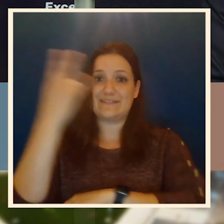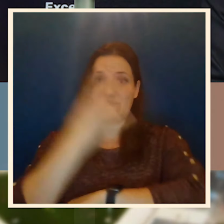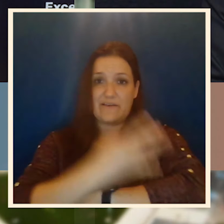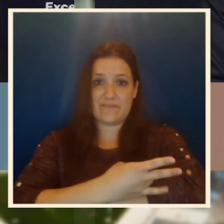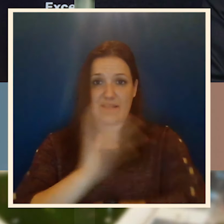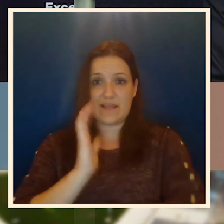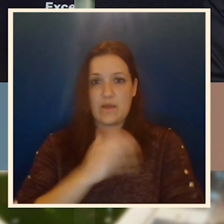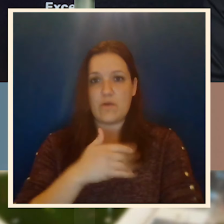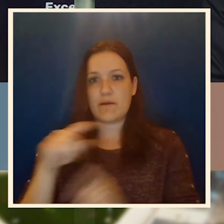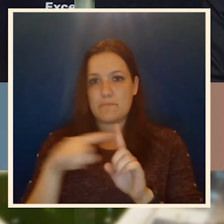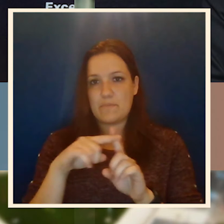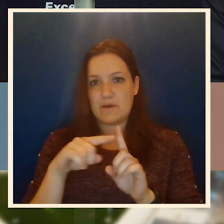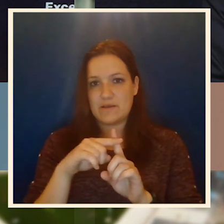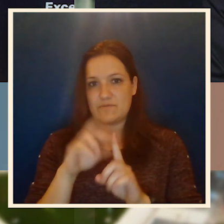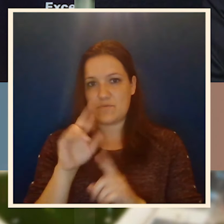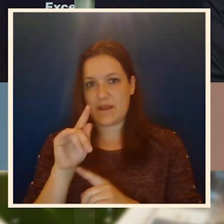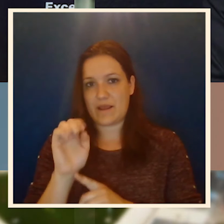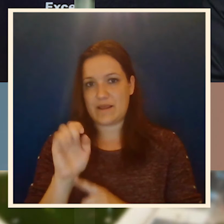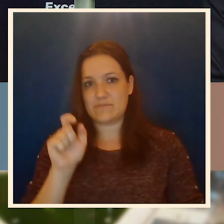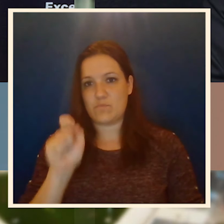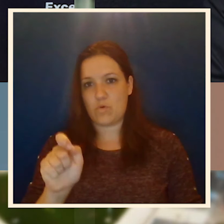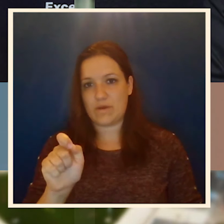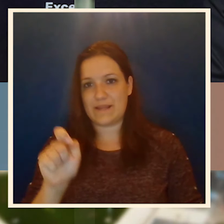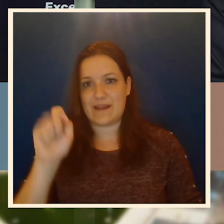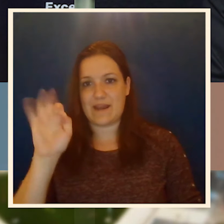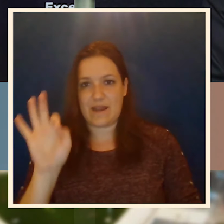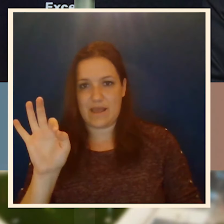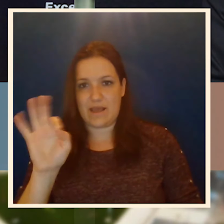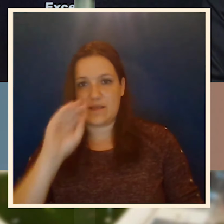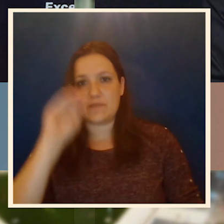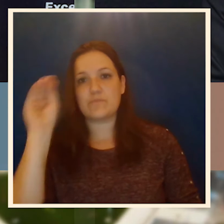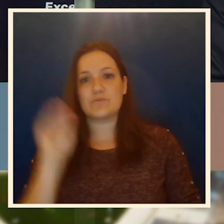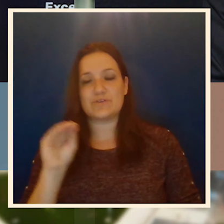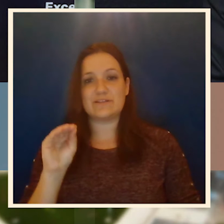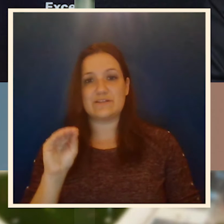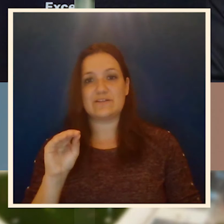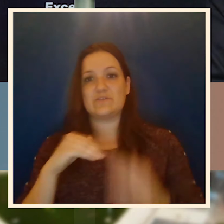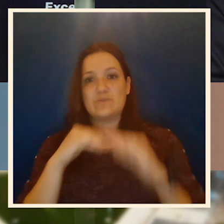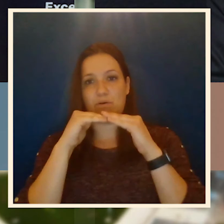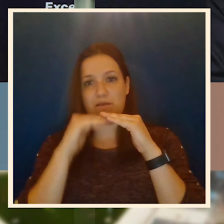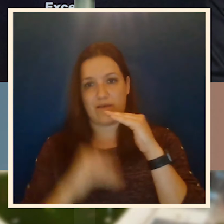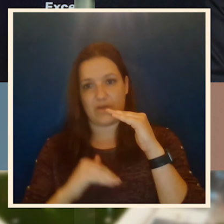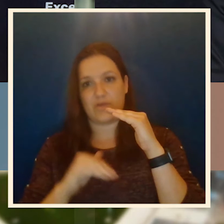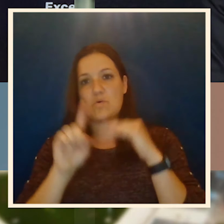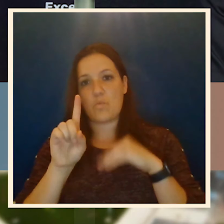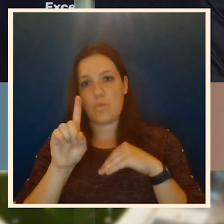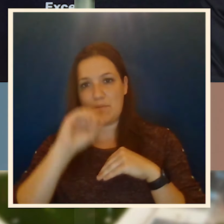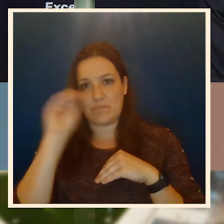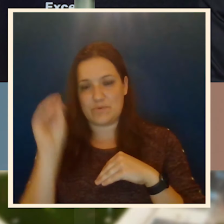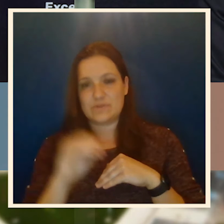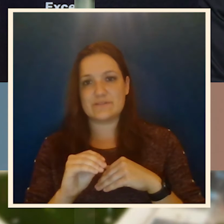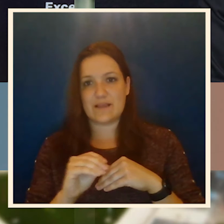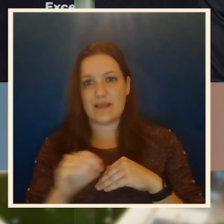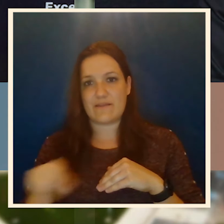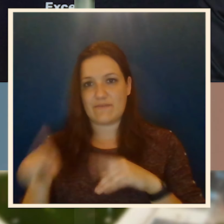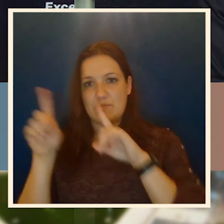were tested positive. But over the last 7 days, our positivity rate now is down to